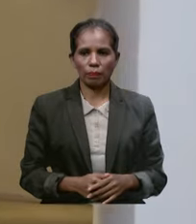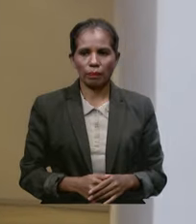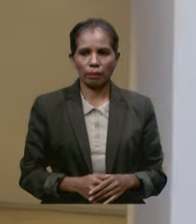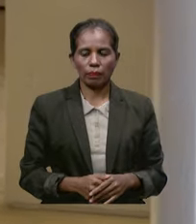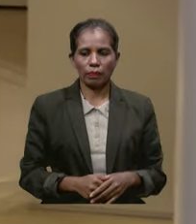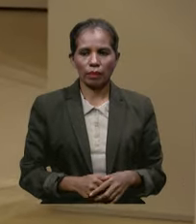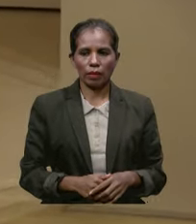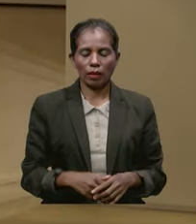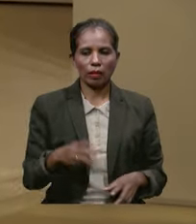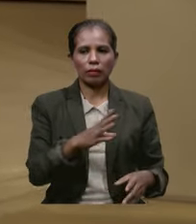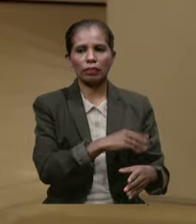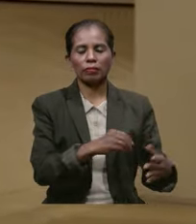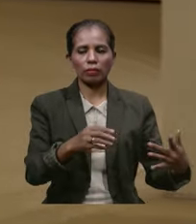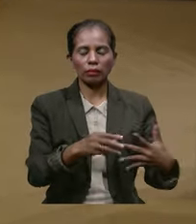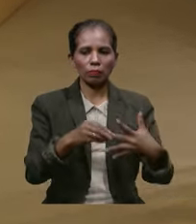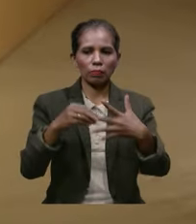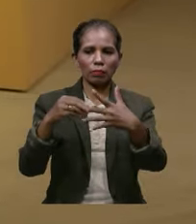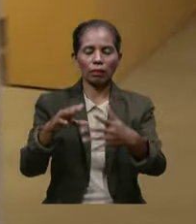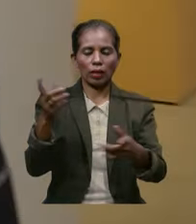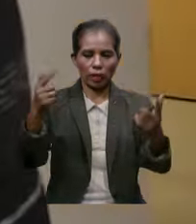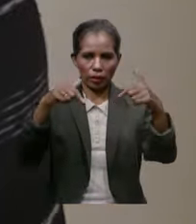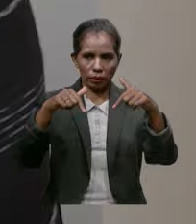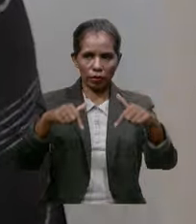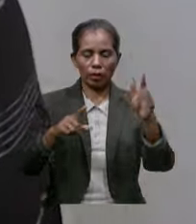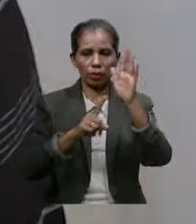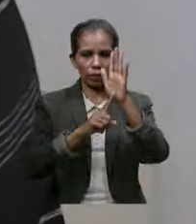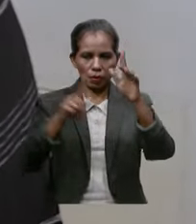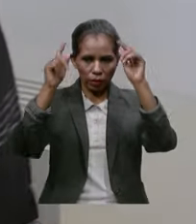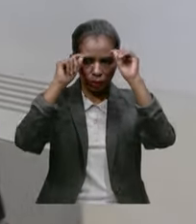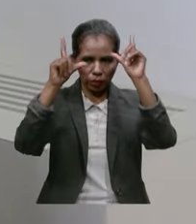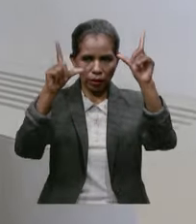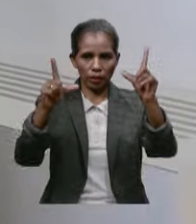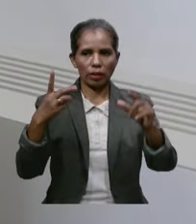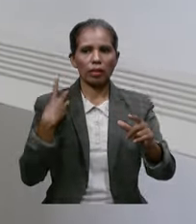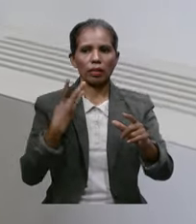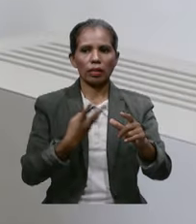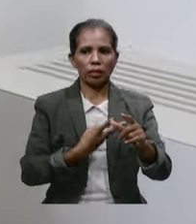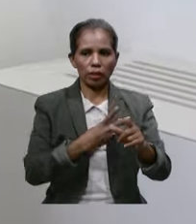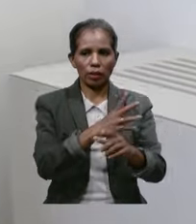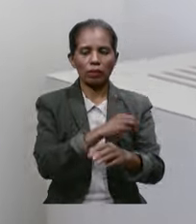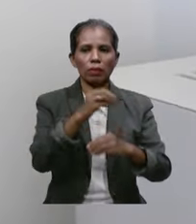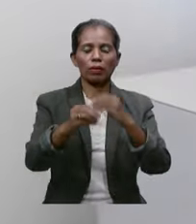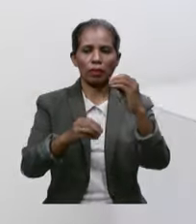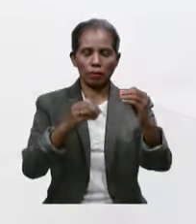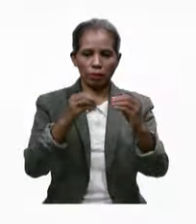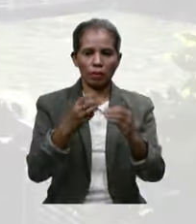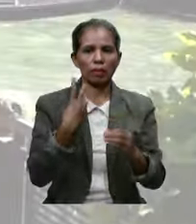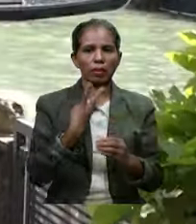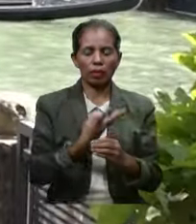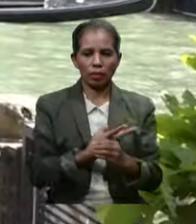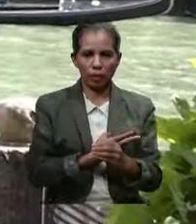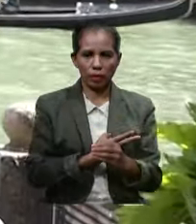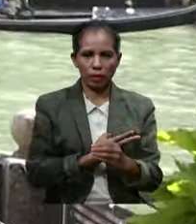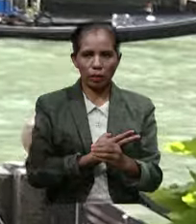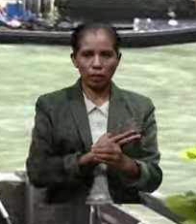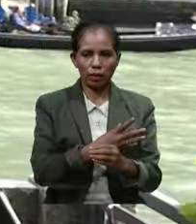It is a special privilege to be here to open Timor-Leste's first exhibition at La